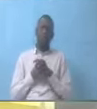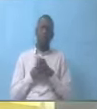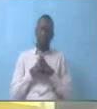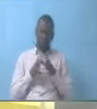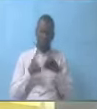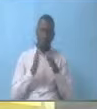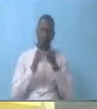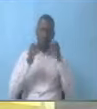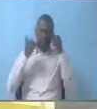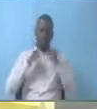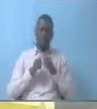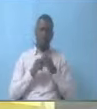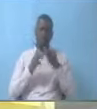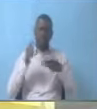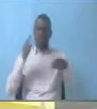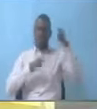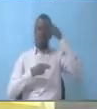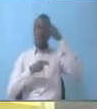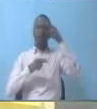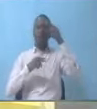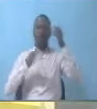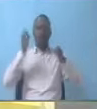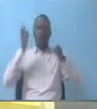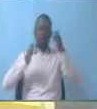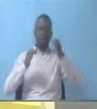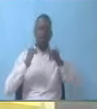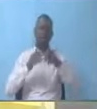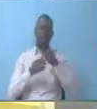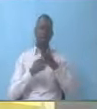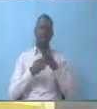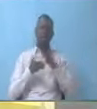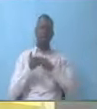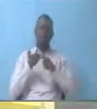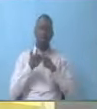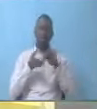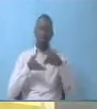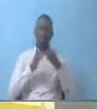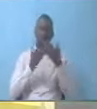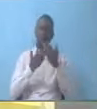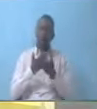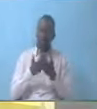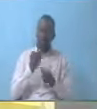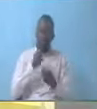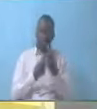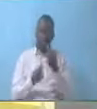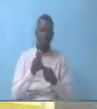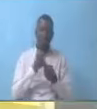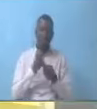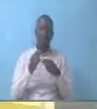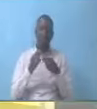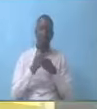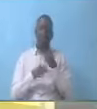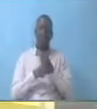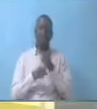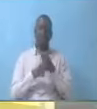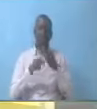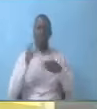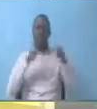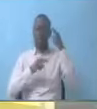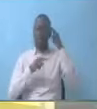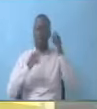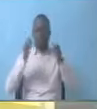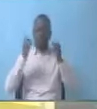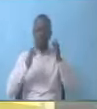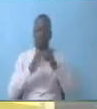ko defal. The High Court and the notice of appeal to the court of, the notice of appeal to the Gambia Court of Appeal. And that was when Radio Gamba made